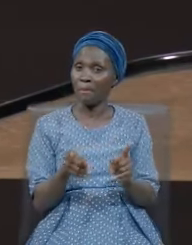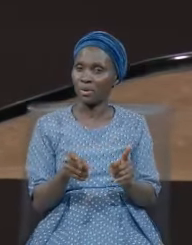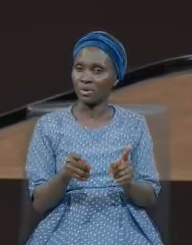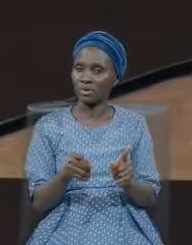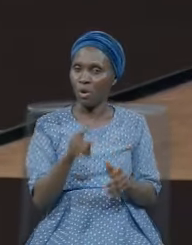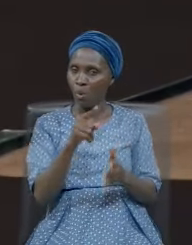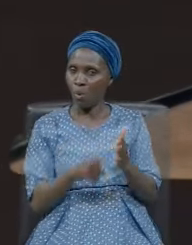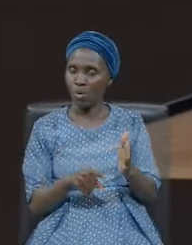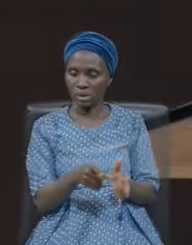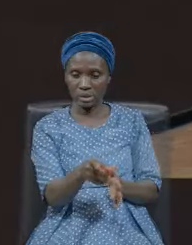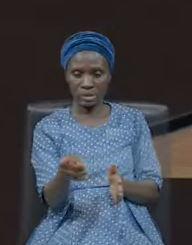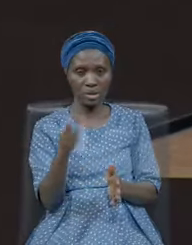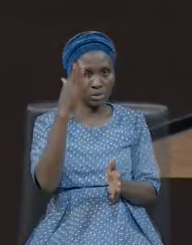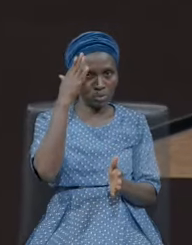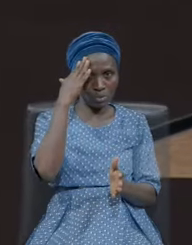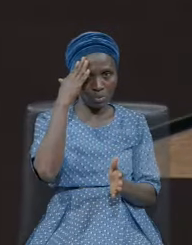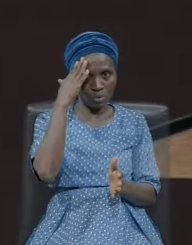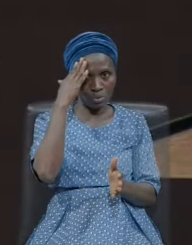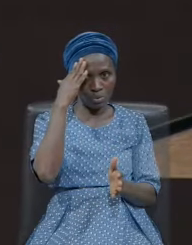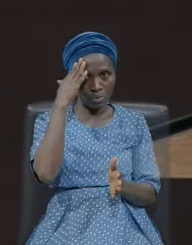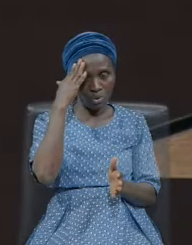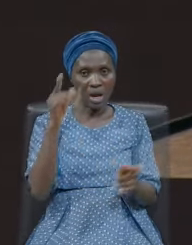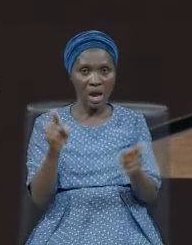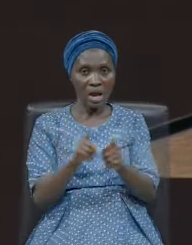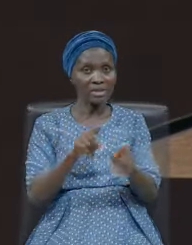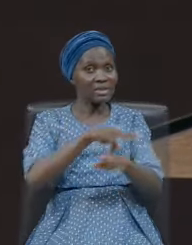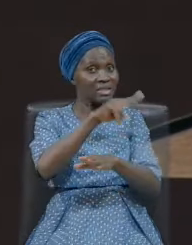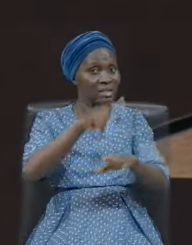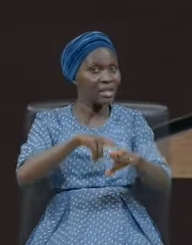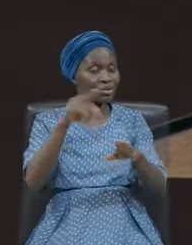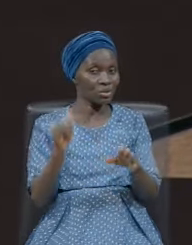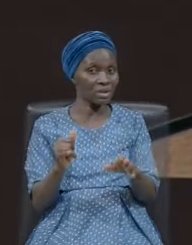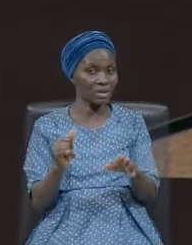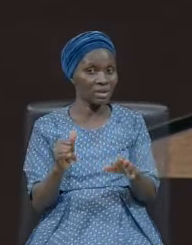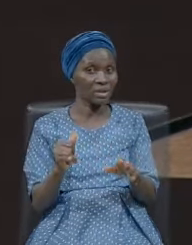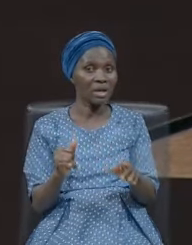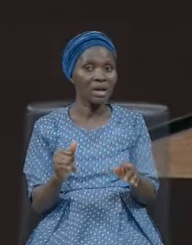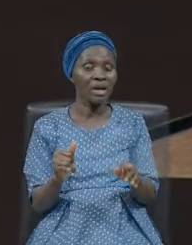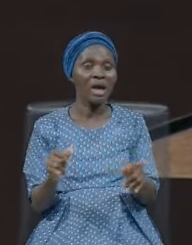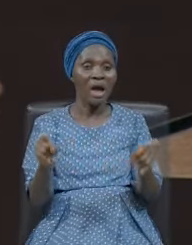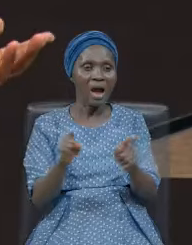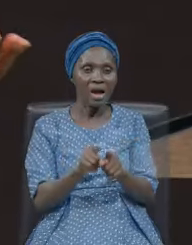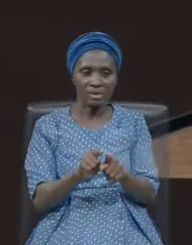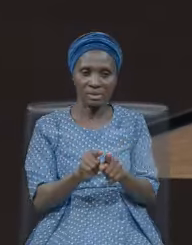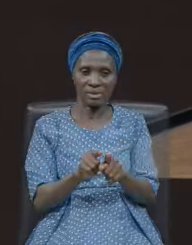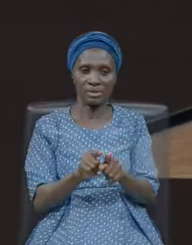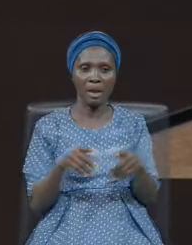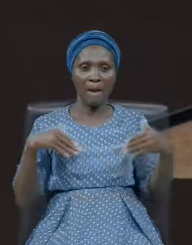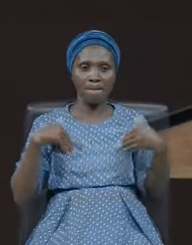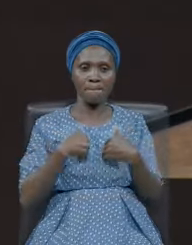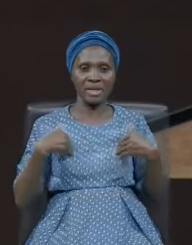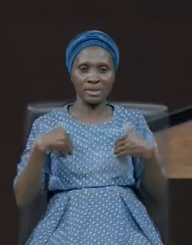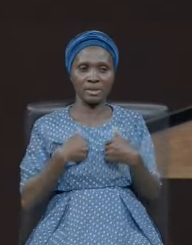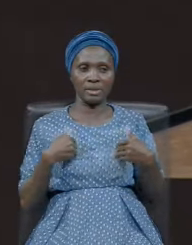they know as naturally, as brute beasts, in